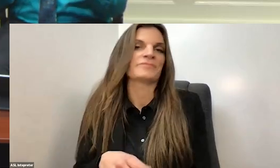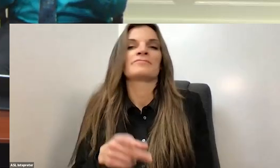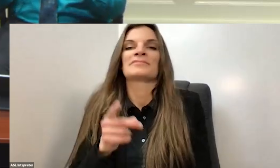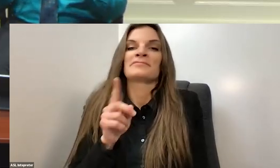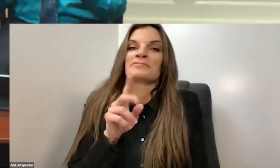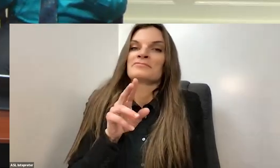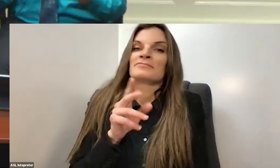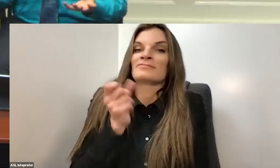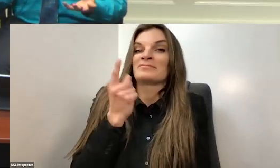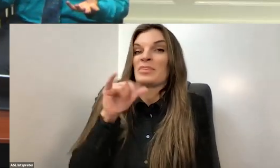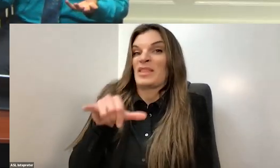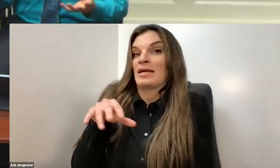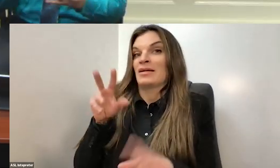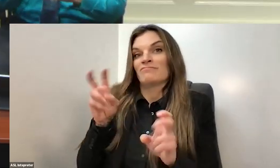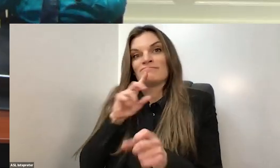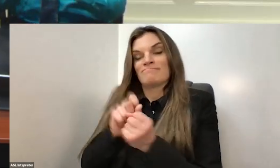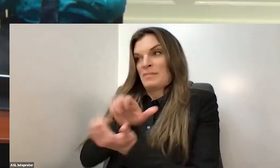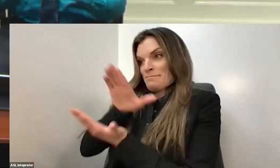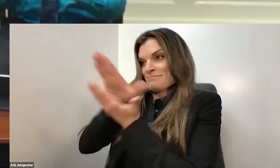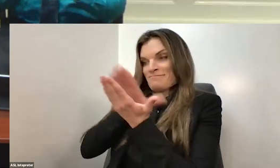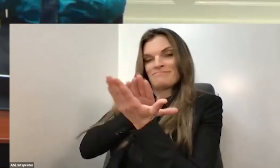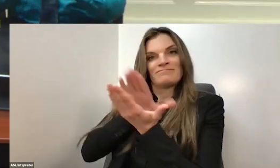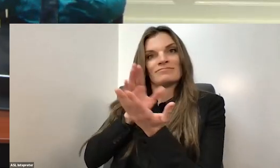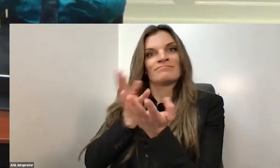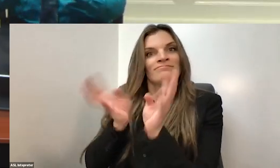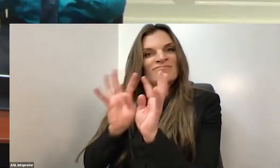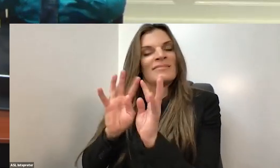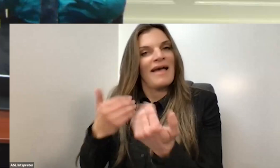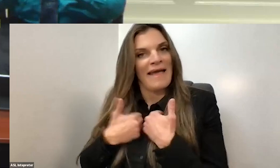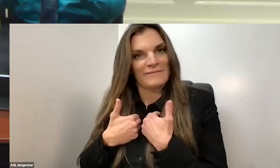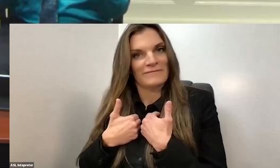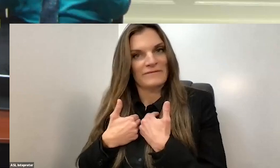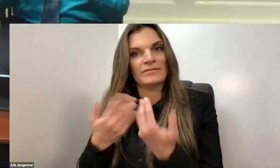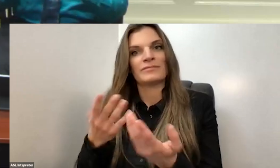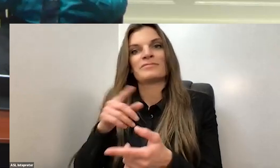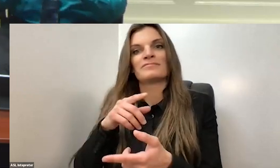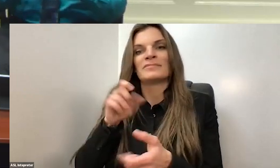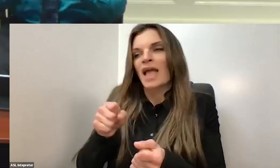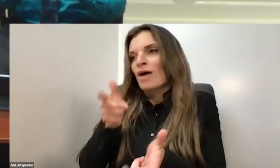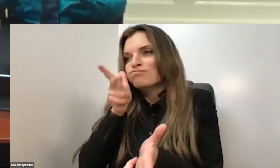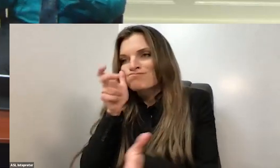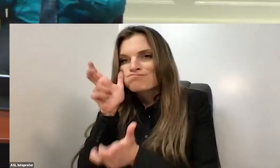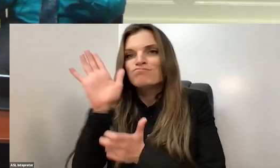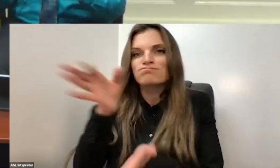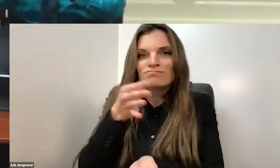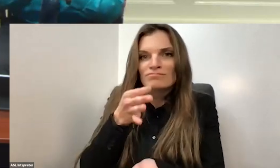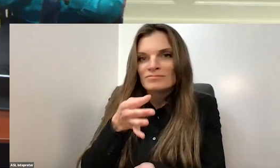also in-person analogous communities. And then you get the benefit of great expertise and cool people that you get to meet.